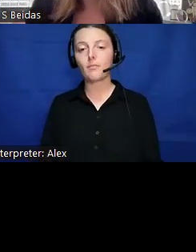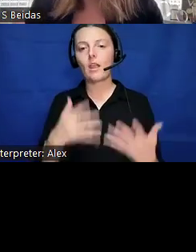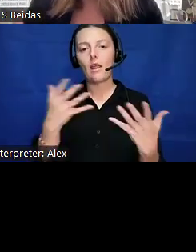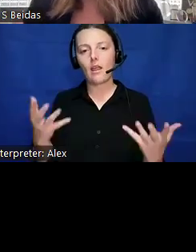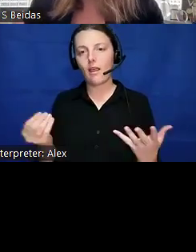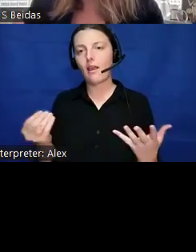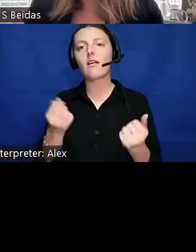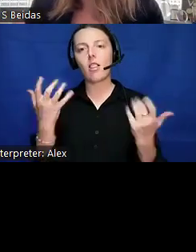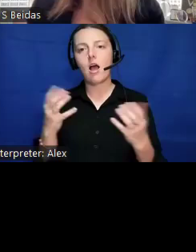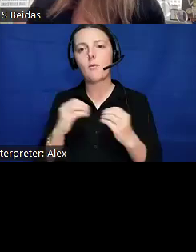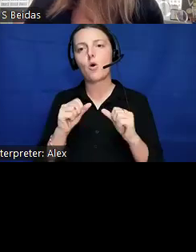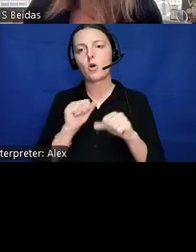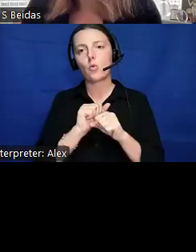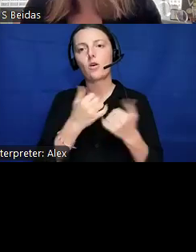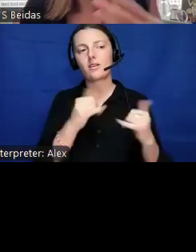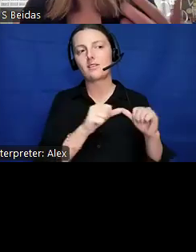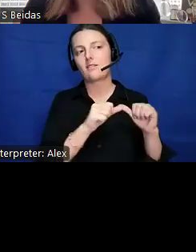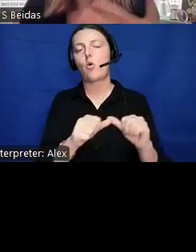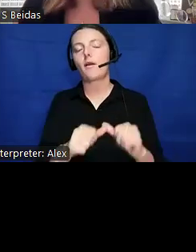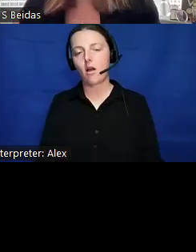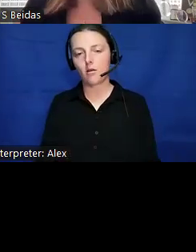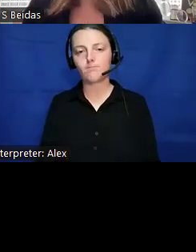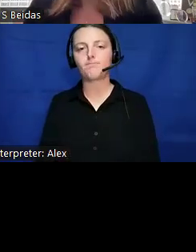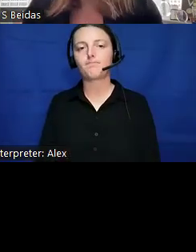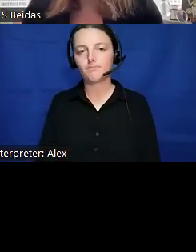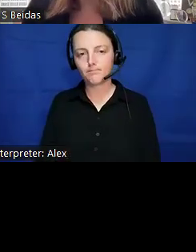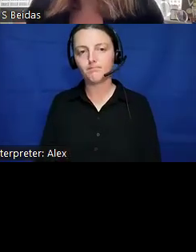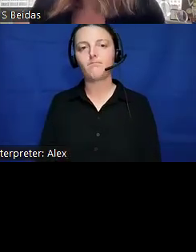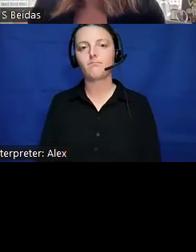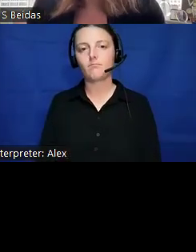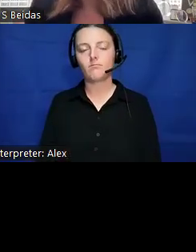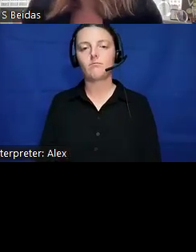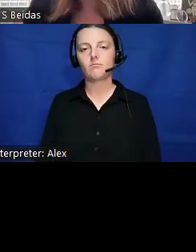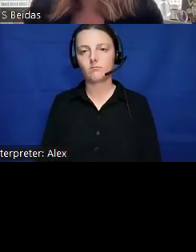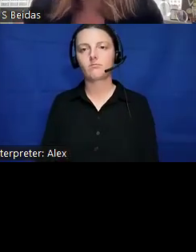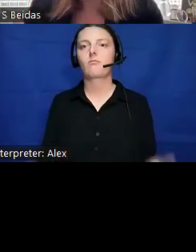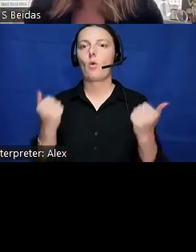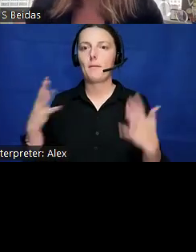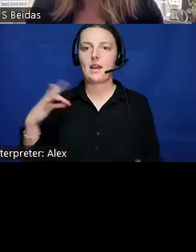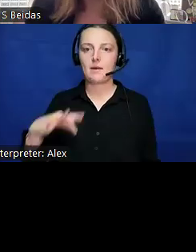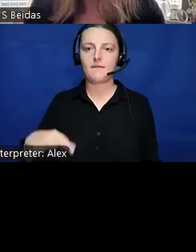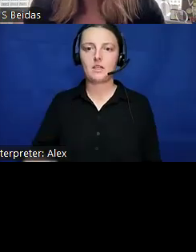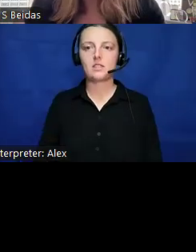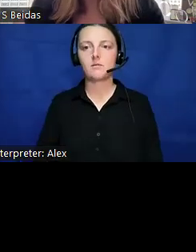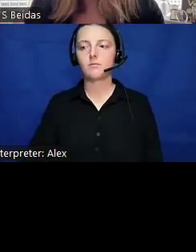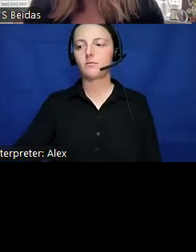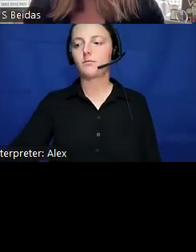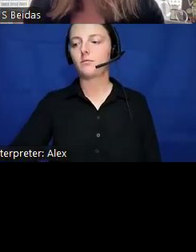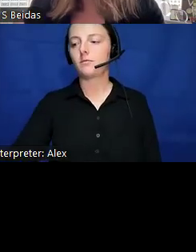another location. So that you can see the many benefits of really taking this very partnered